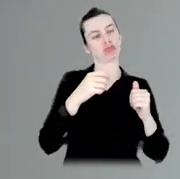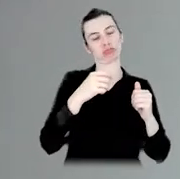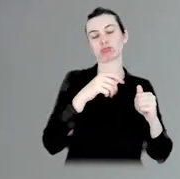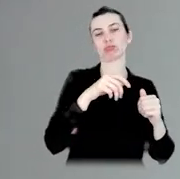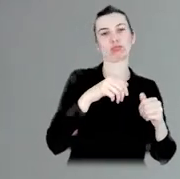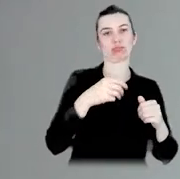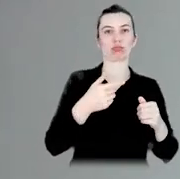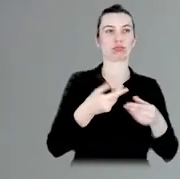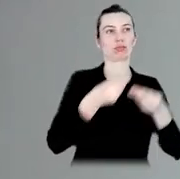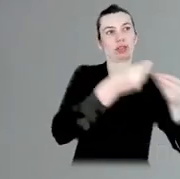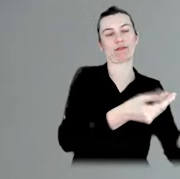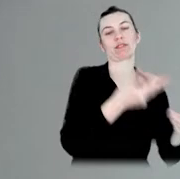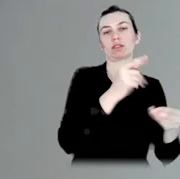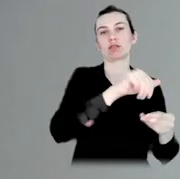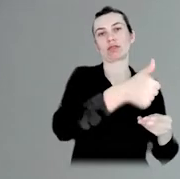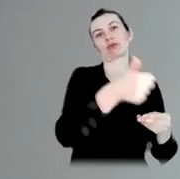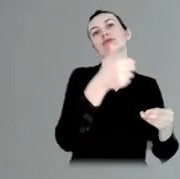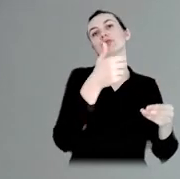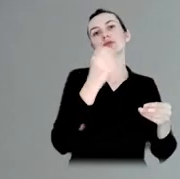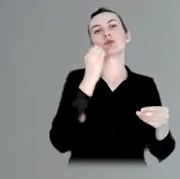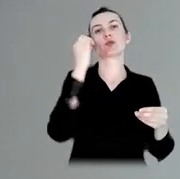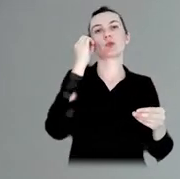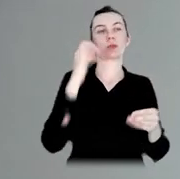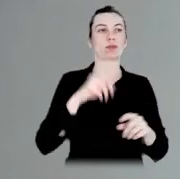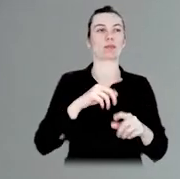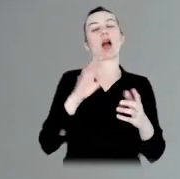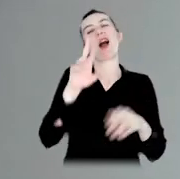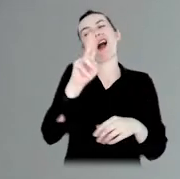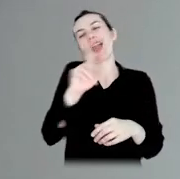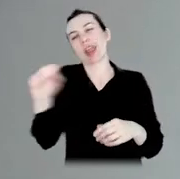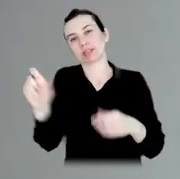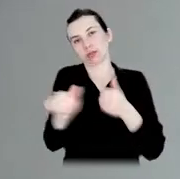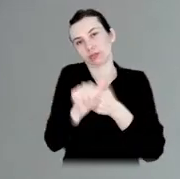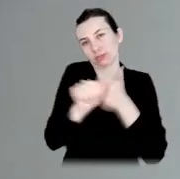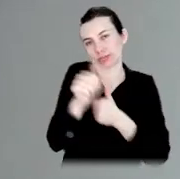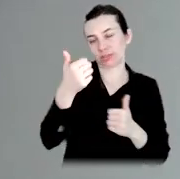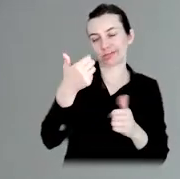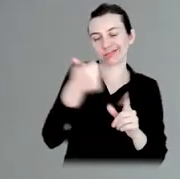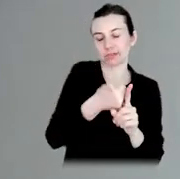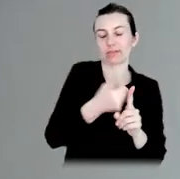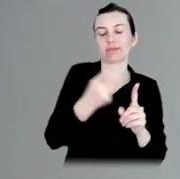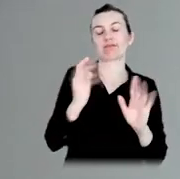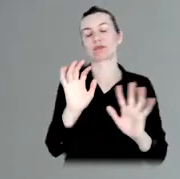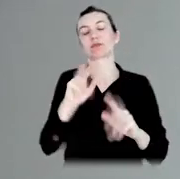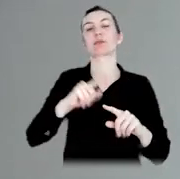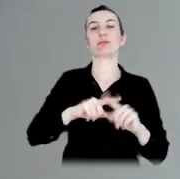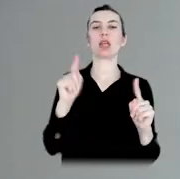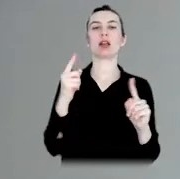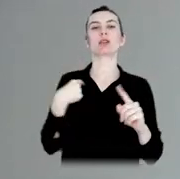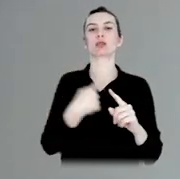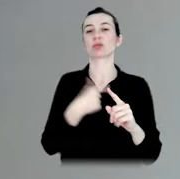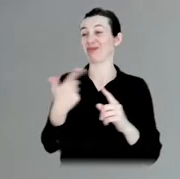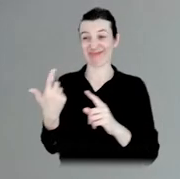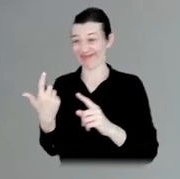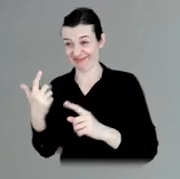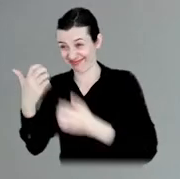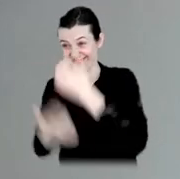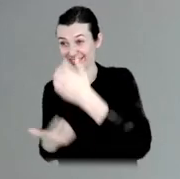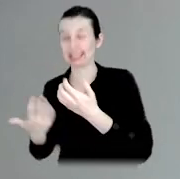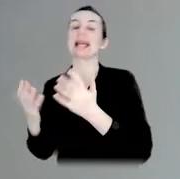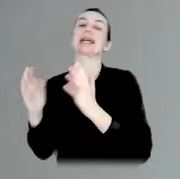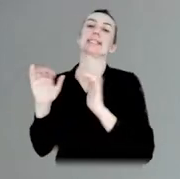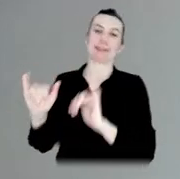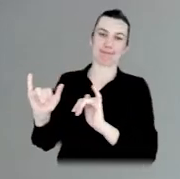is rare, but, you know, that animal's not going to be put up for adoption, of course. But in general, we just, you know, we need to try again and make a better match if it's